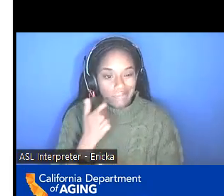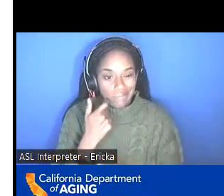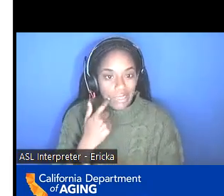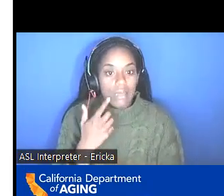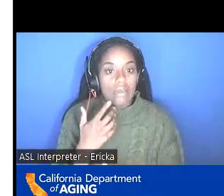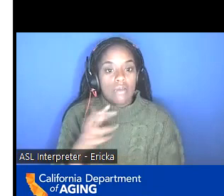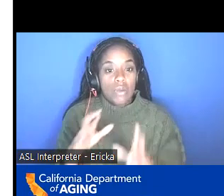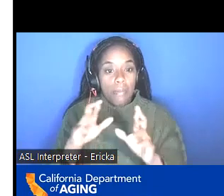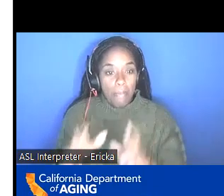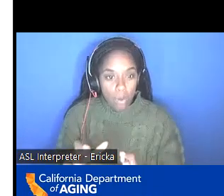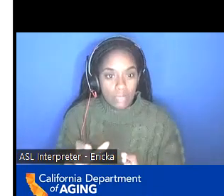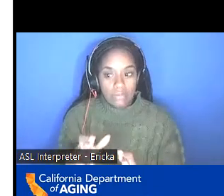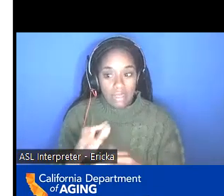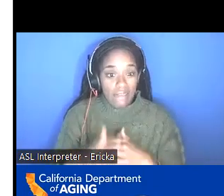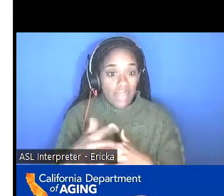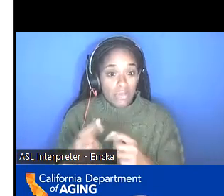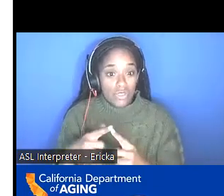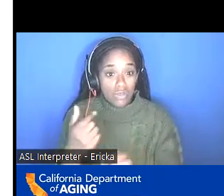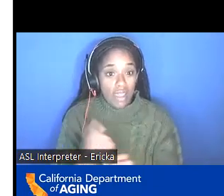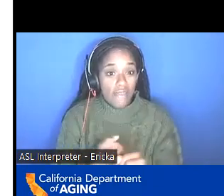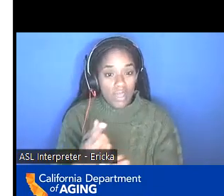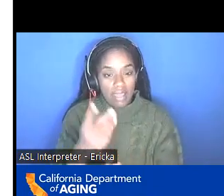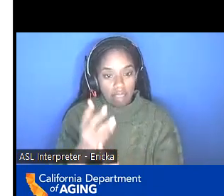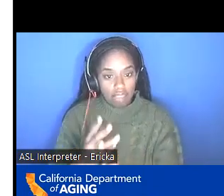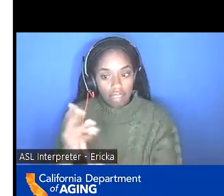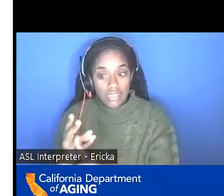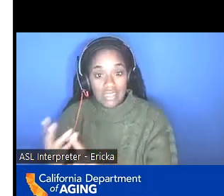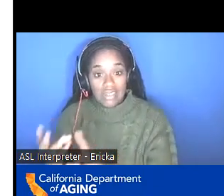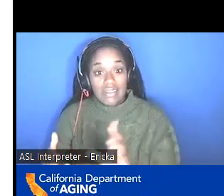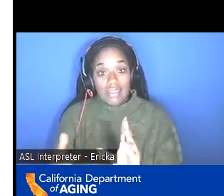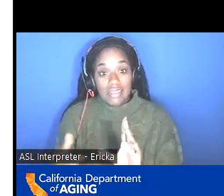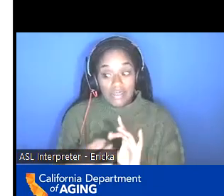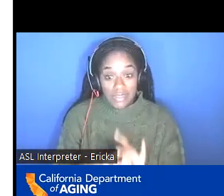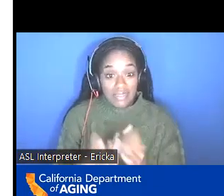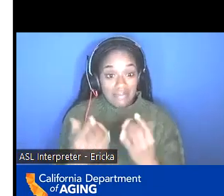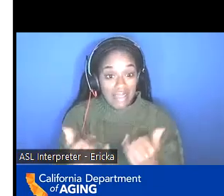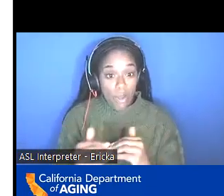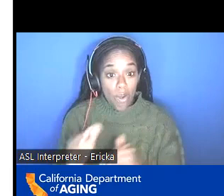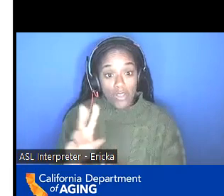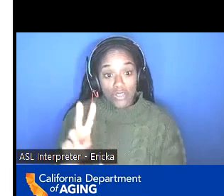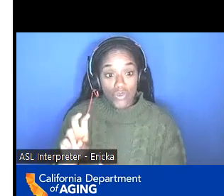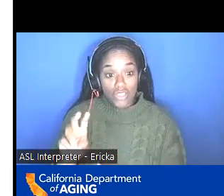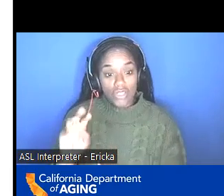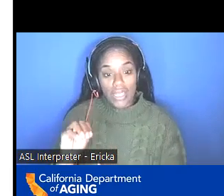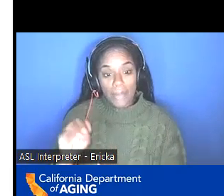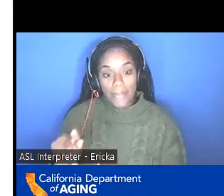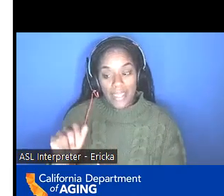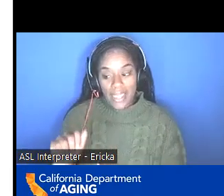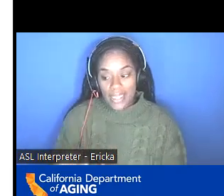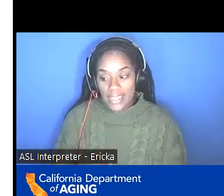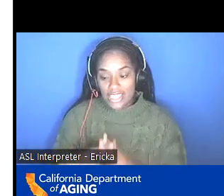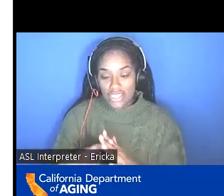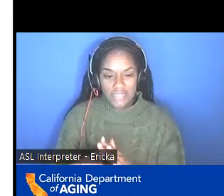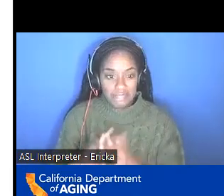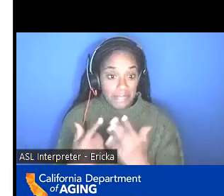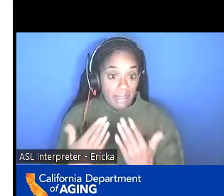6 months related to our now over 200 MPA initiatives. I can go ahead